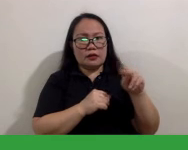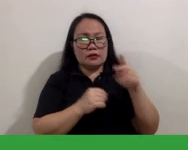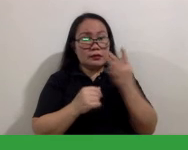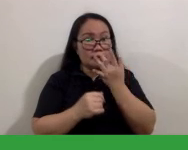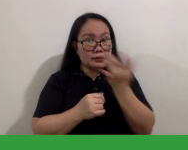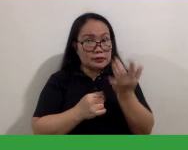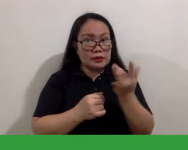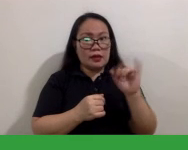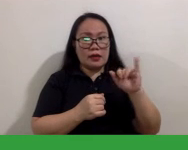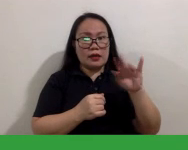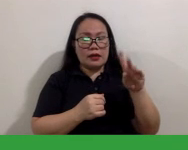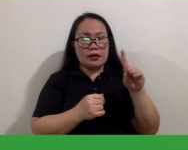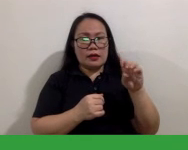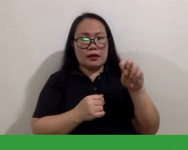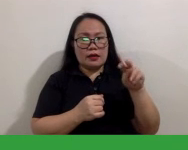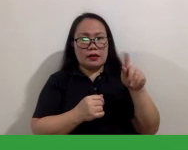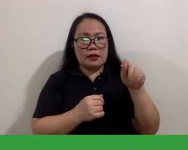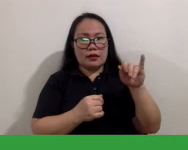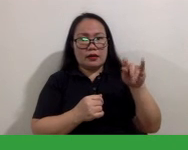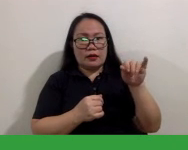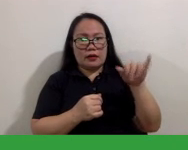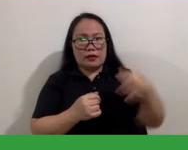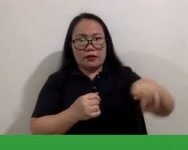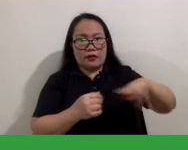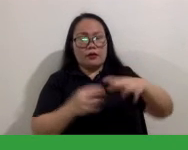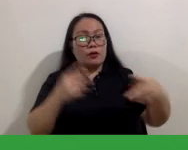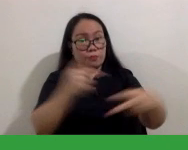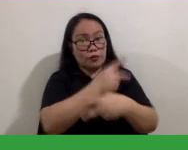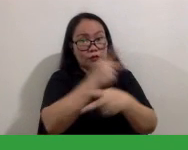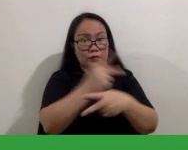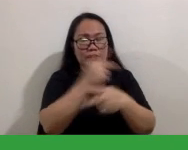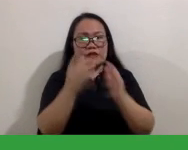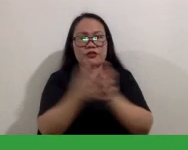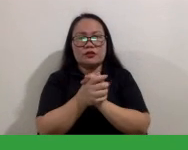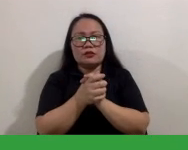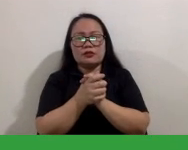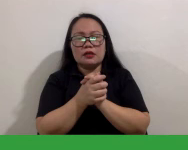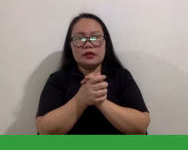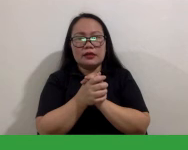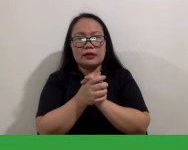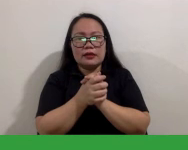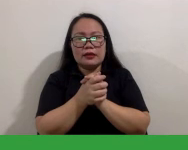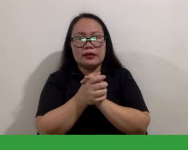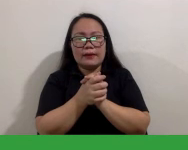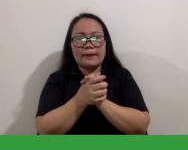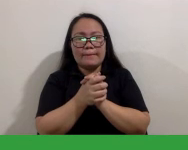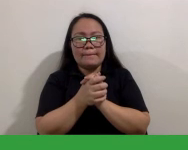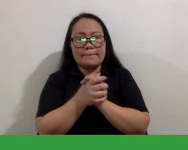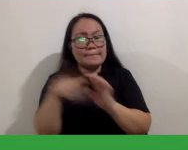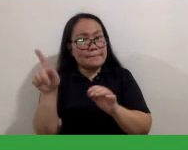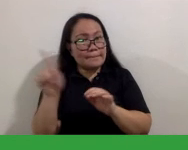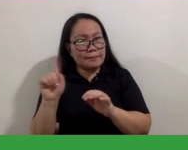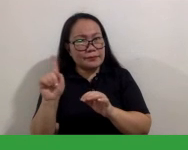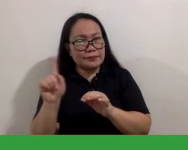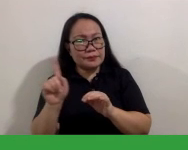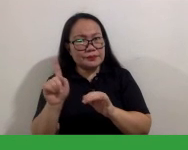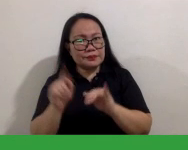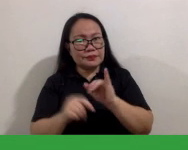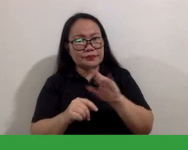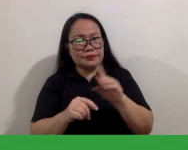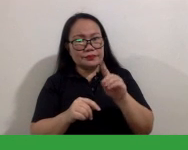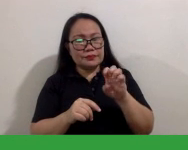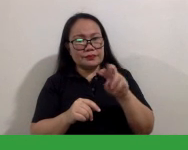siyang identity? Property of multiplication. So, kung identity, dapat alam natin ano